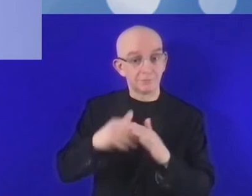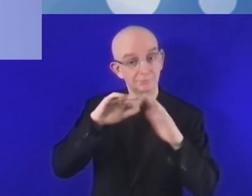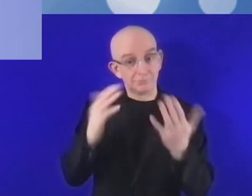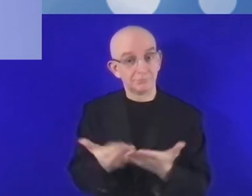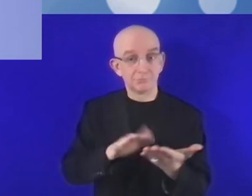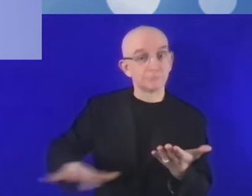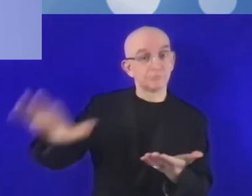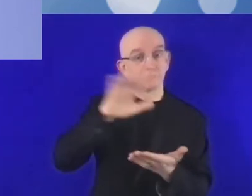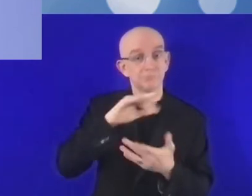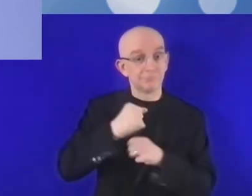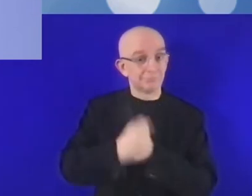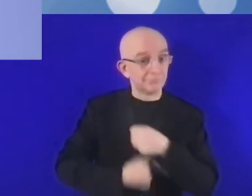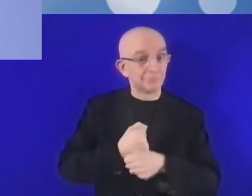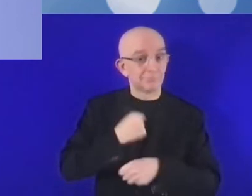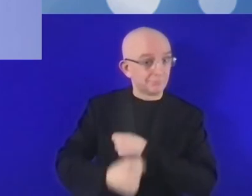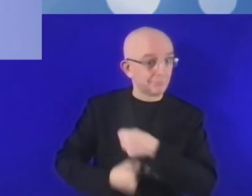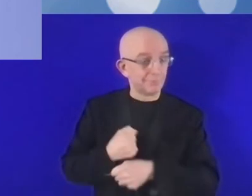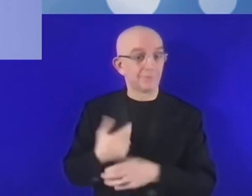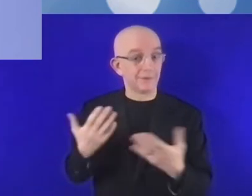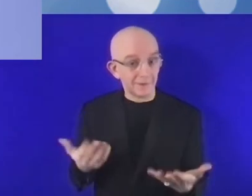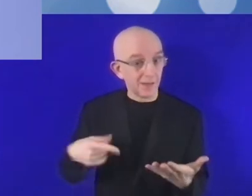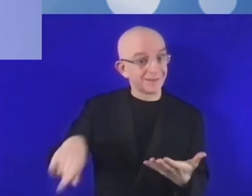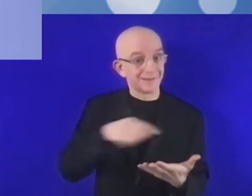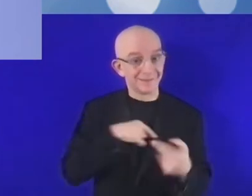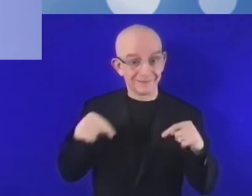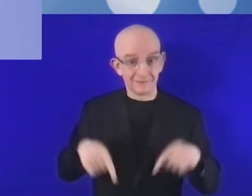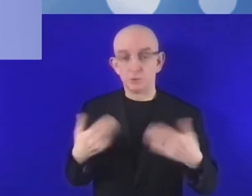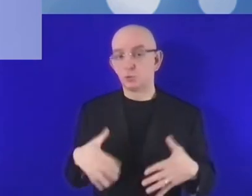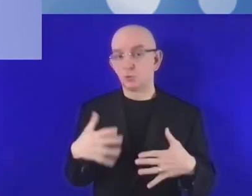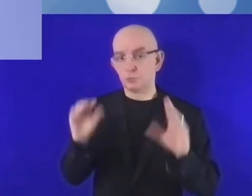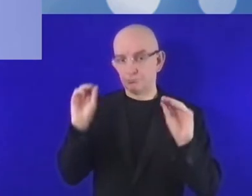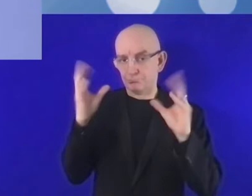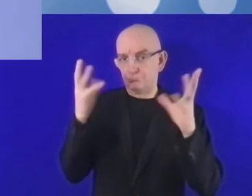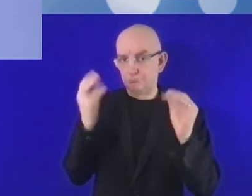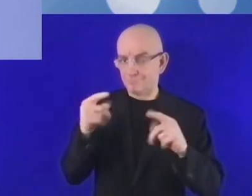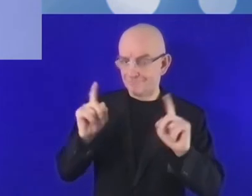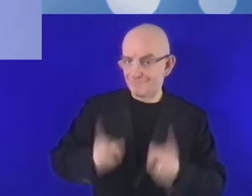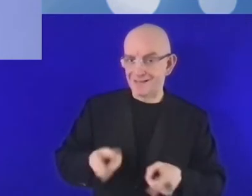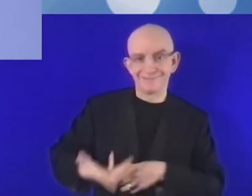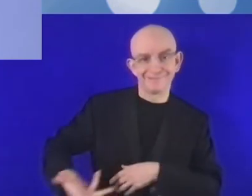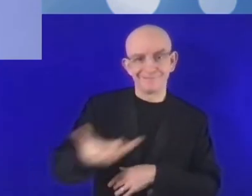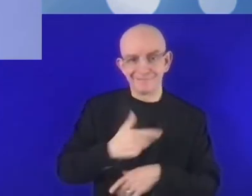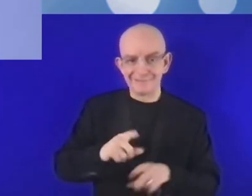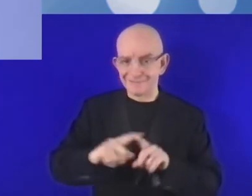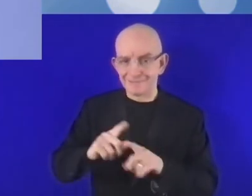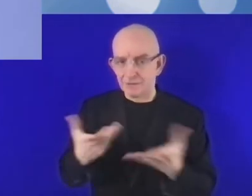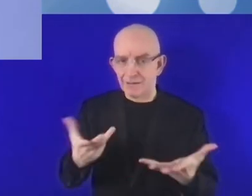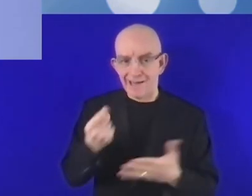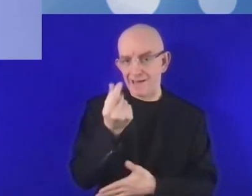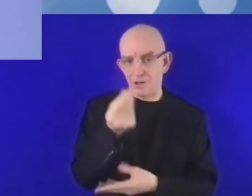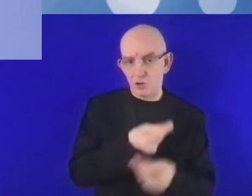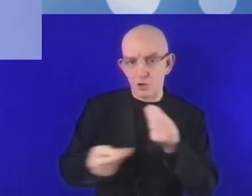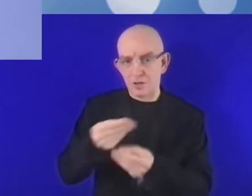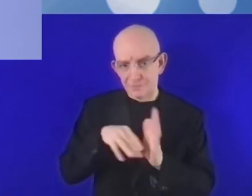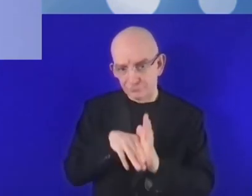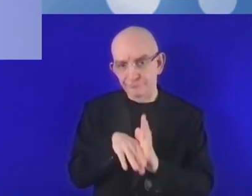recovery is still vastly uncertain and digitalization is the key factor which can mitigate